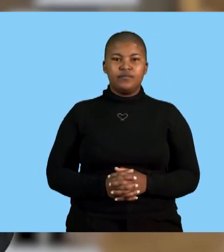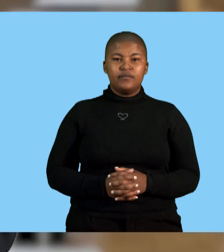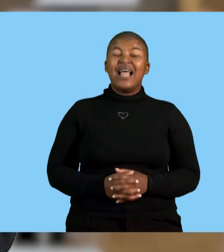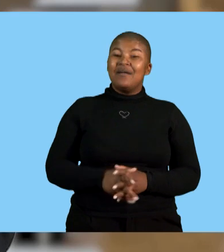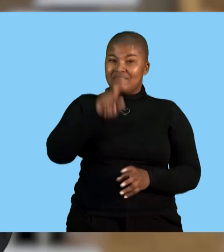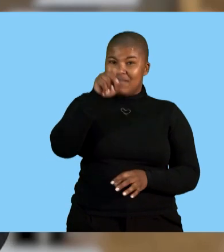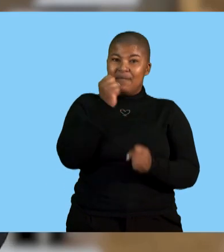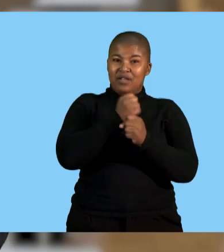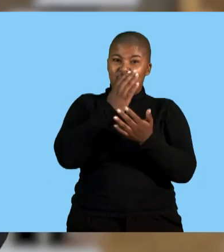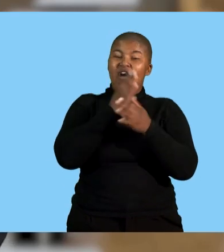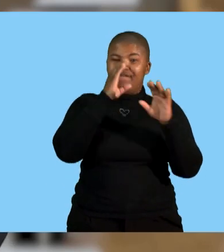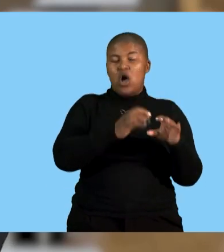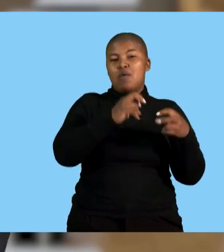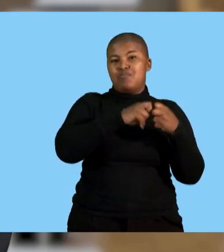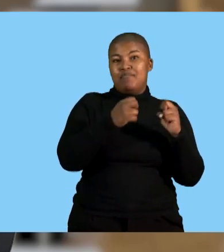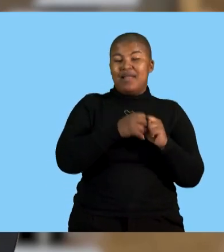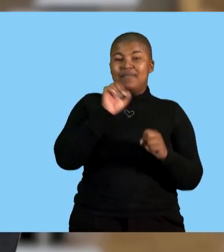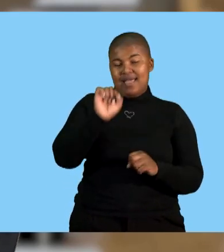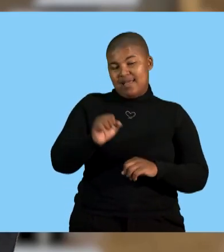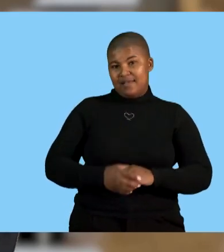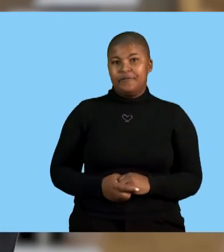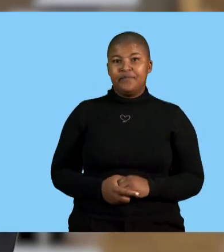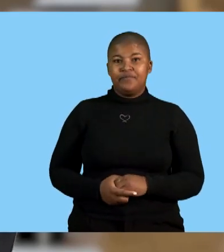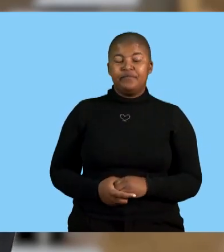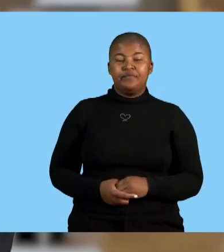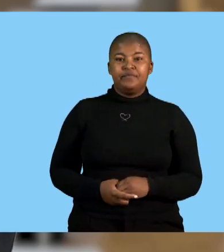is dealing with at that present moment.